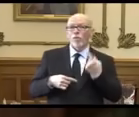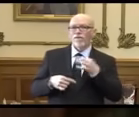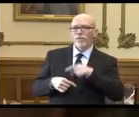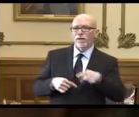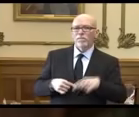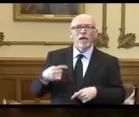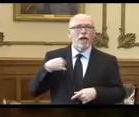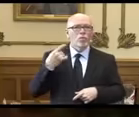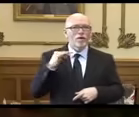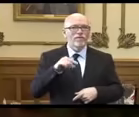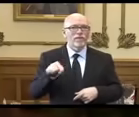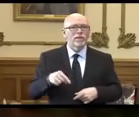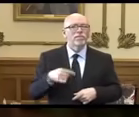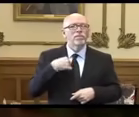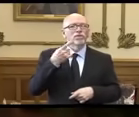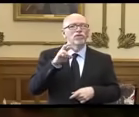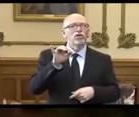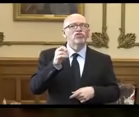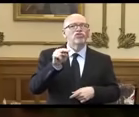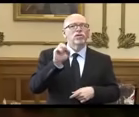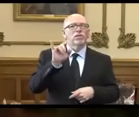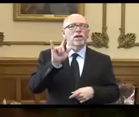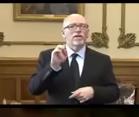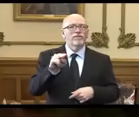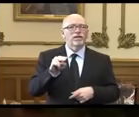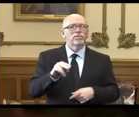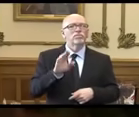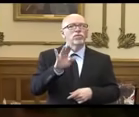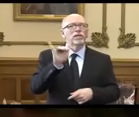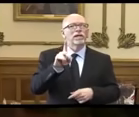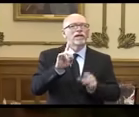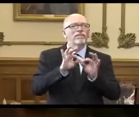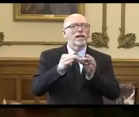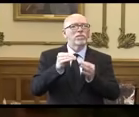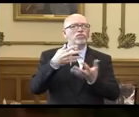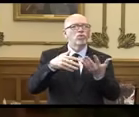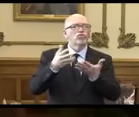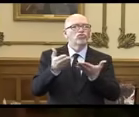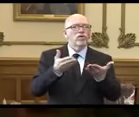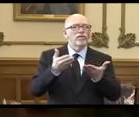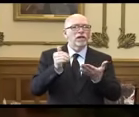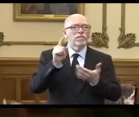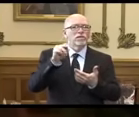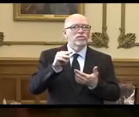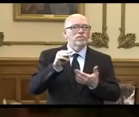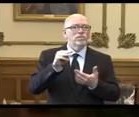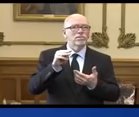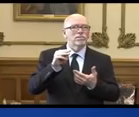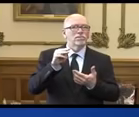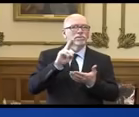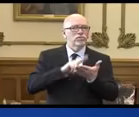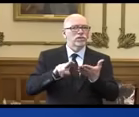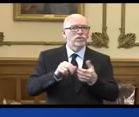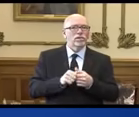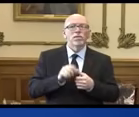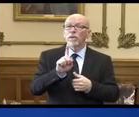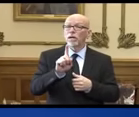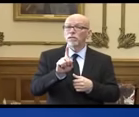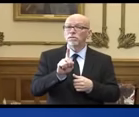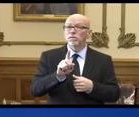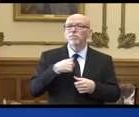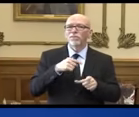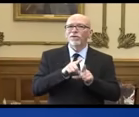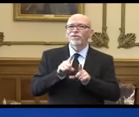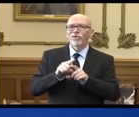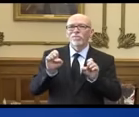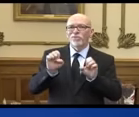I am one of them. I'm Dr. Jen Sullivan, your Indiana Family and Social Services Administration Secretary, but I'm also